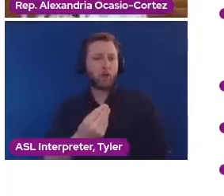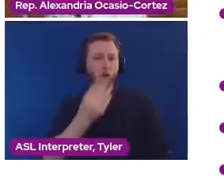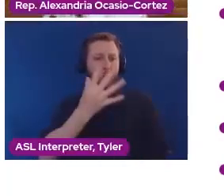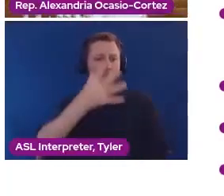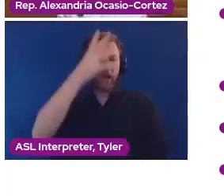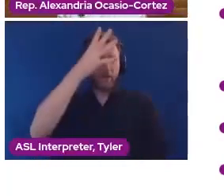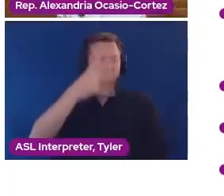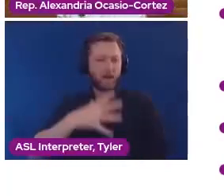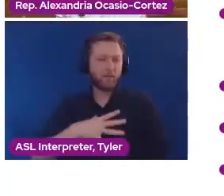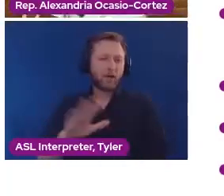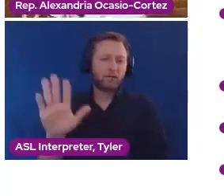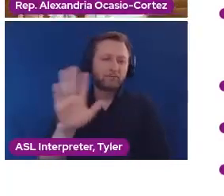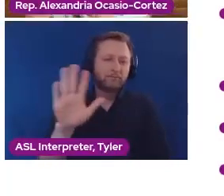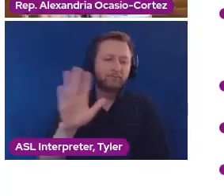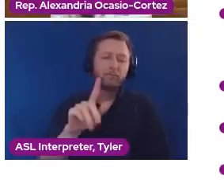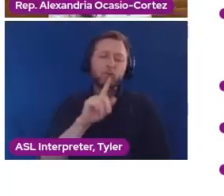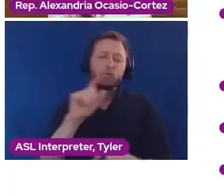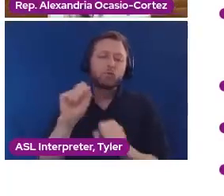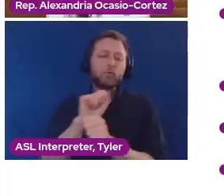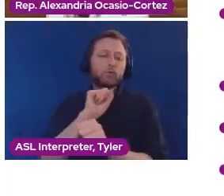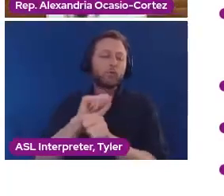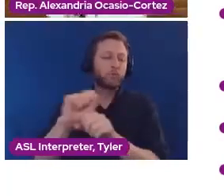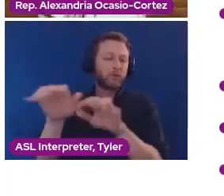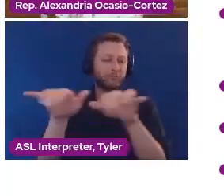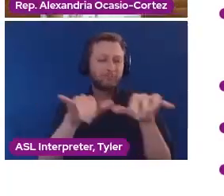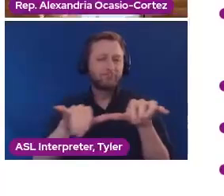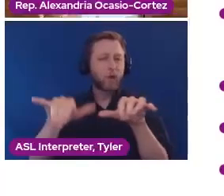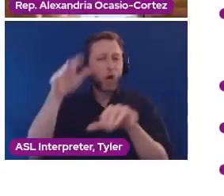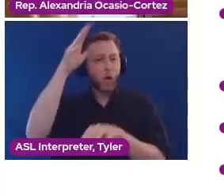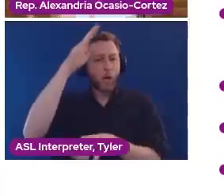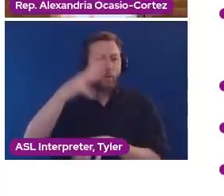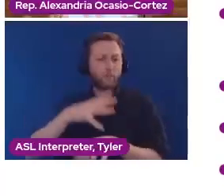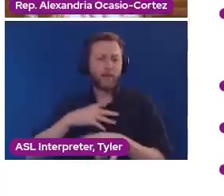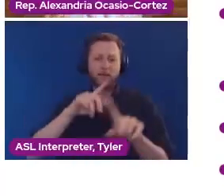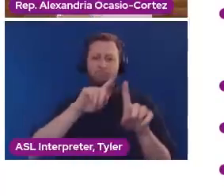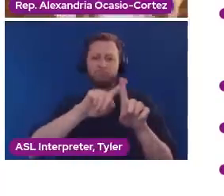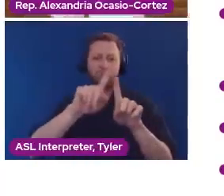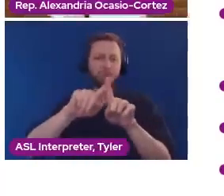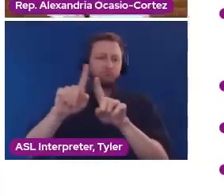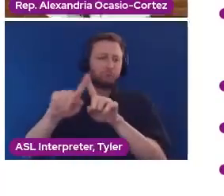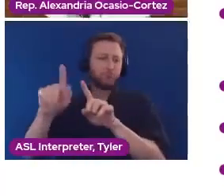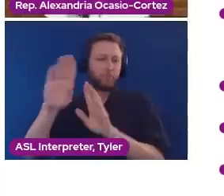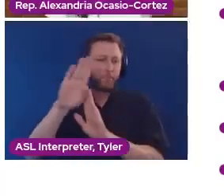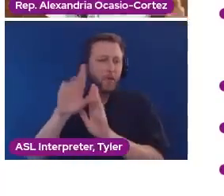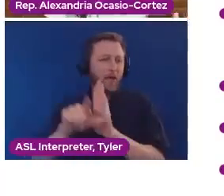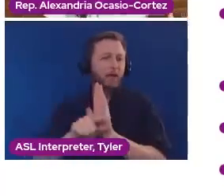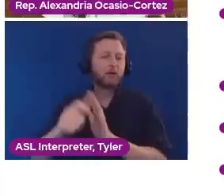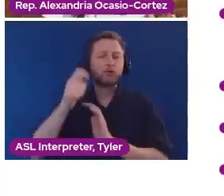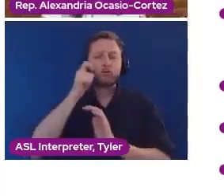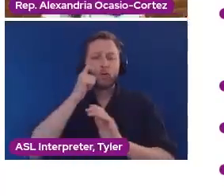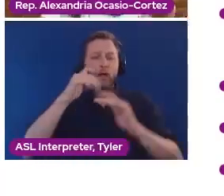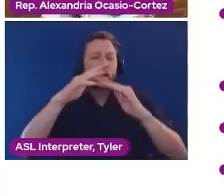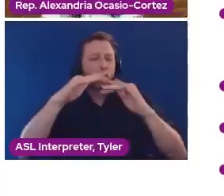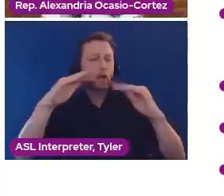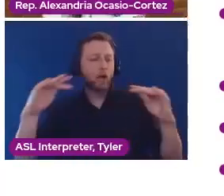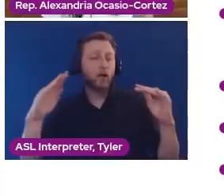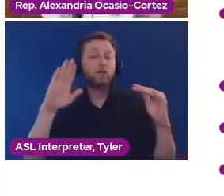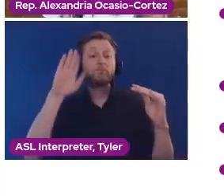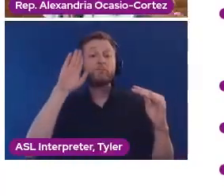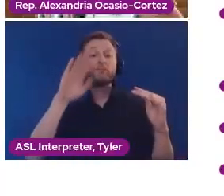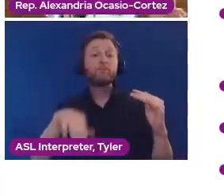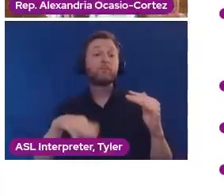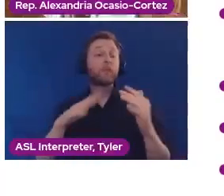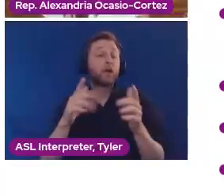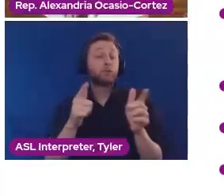backgrounds because the mass shootings that happen when a mass shooting happens and it's multiple people in one place in a movie